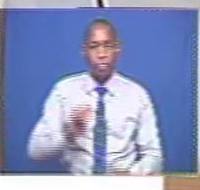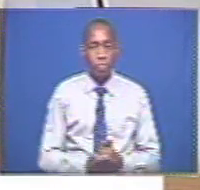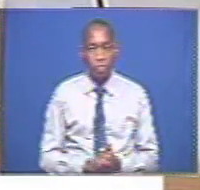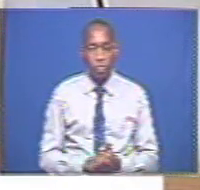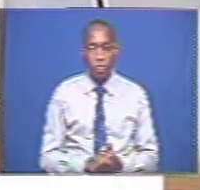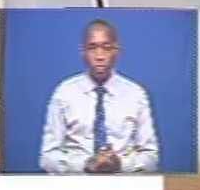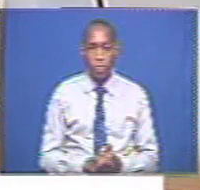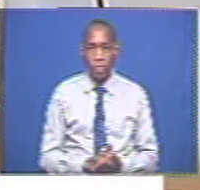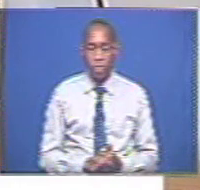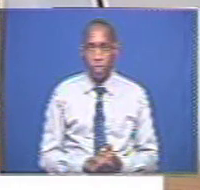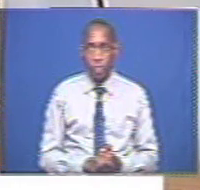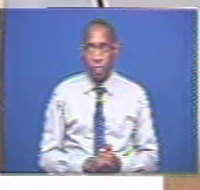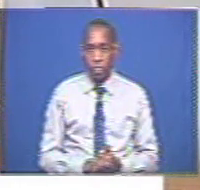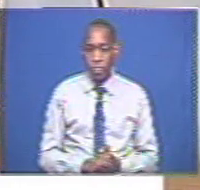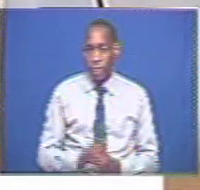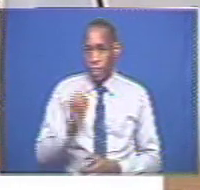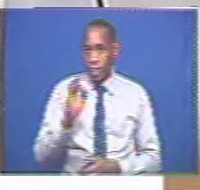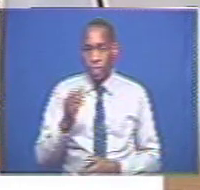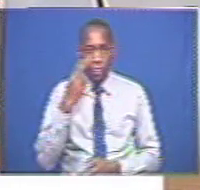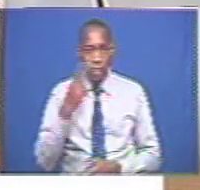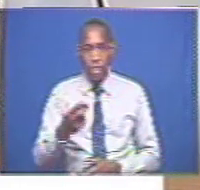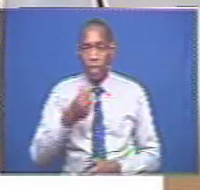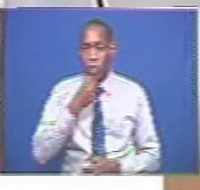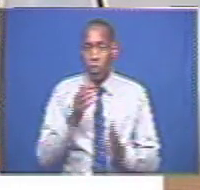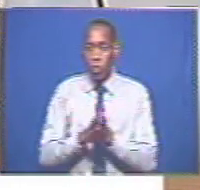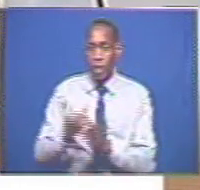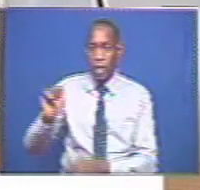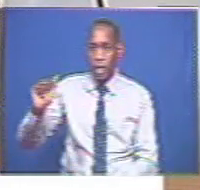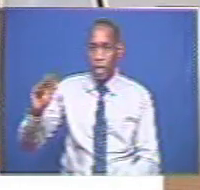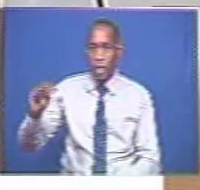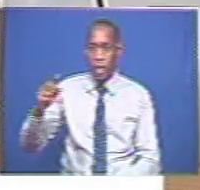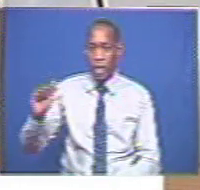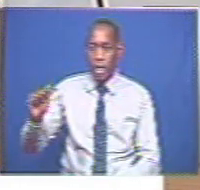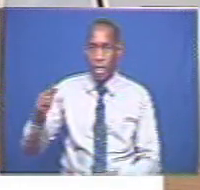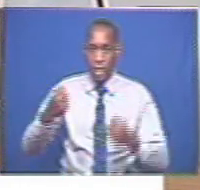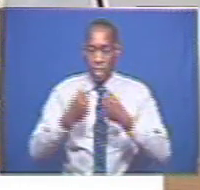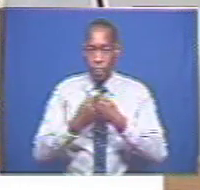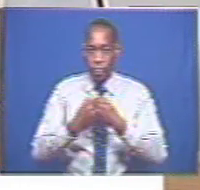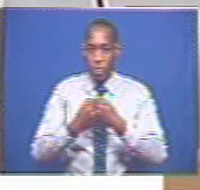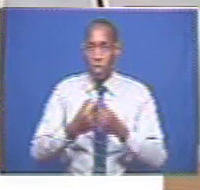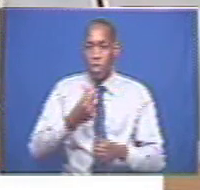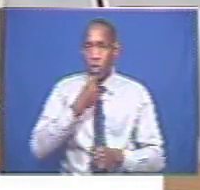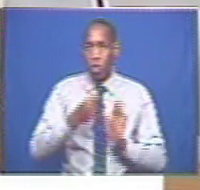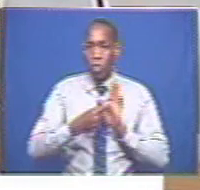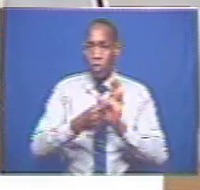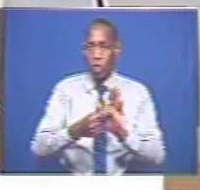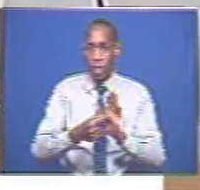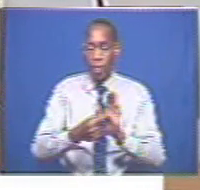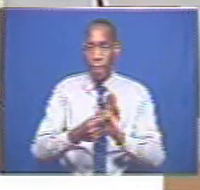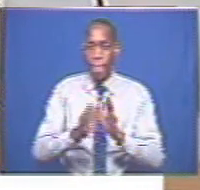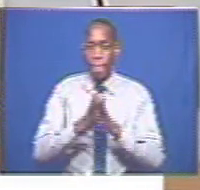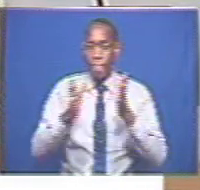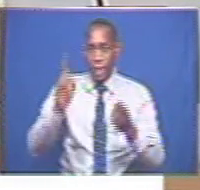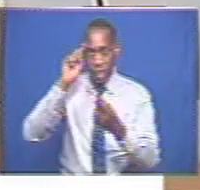Well, if you look at Gourmet versus Yanga game, already Gourmet have made a big statement. Yeah. And FC Leopards have already